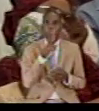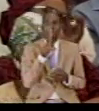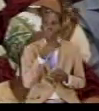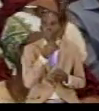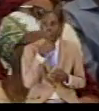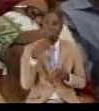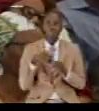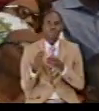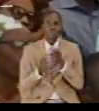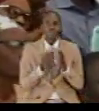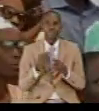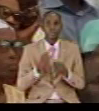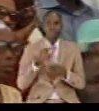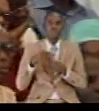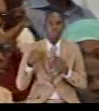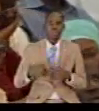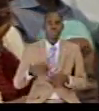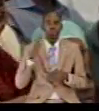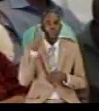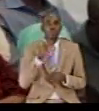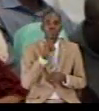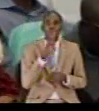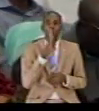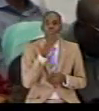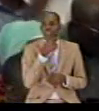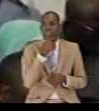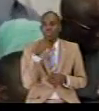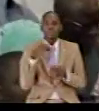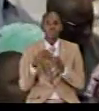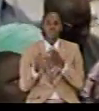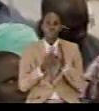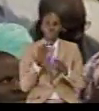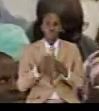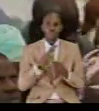heart will not be dry. And even your body will